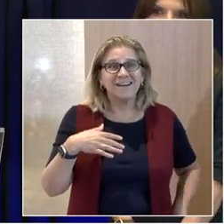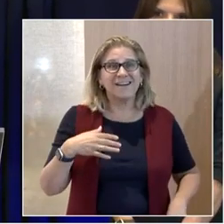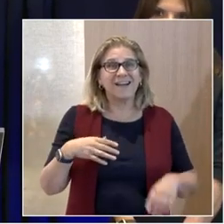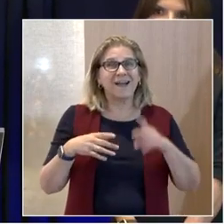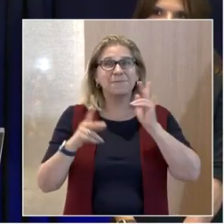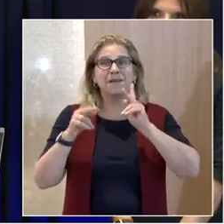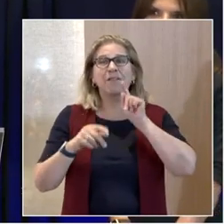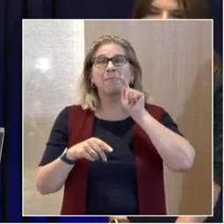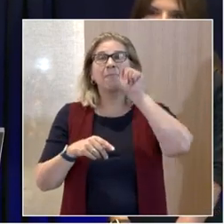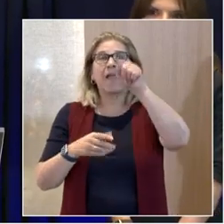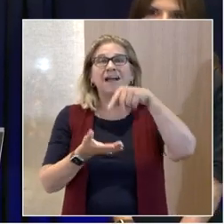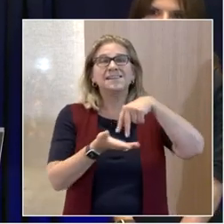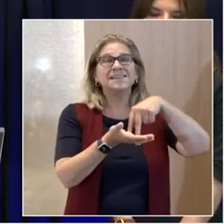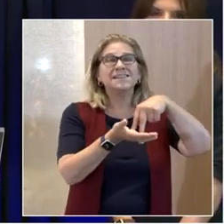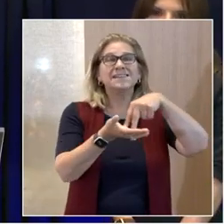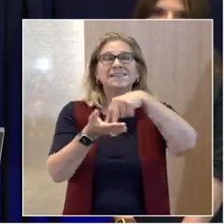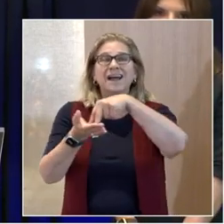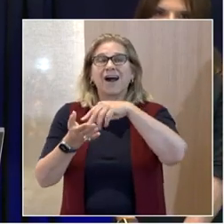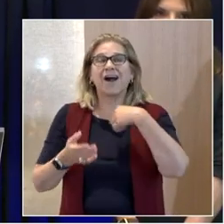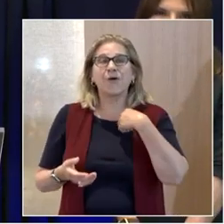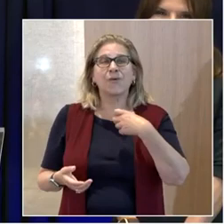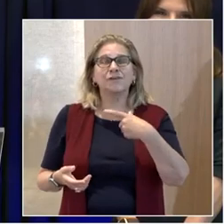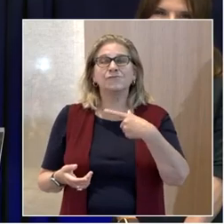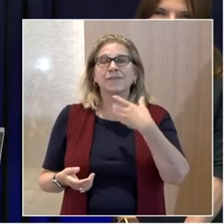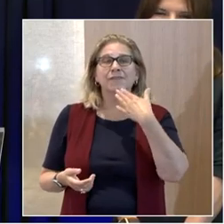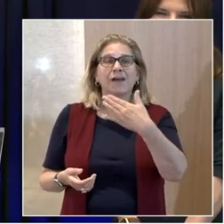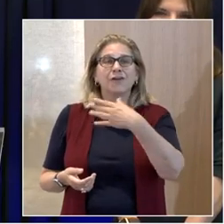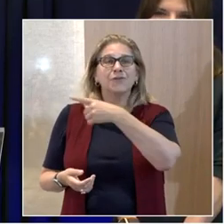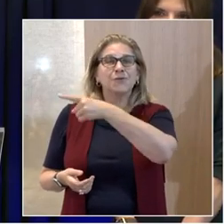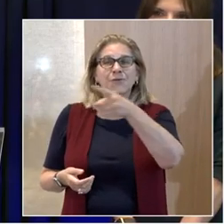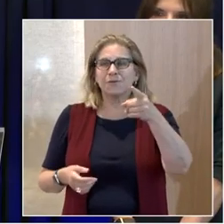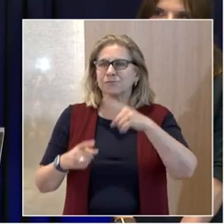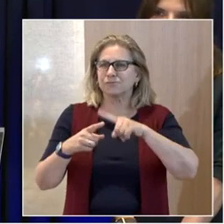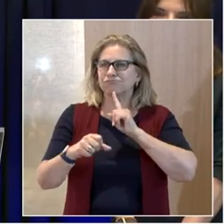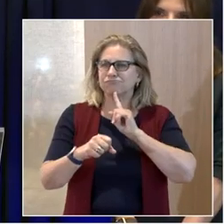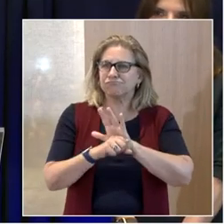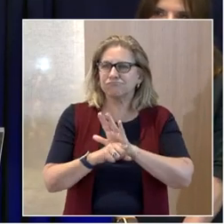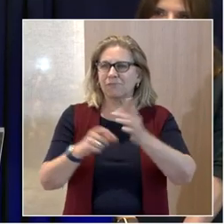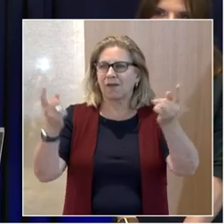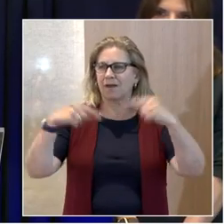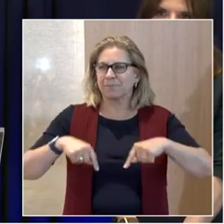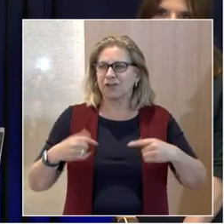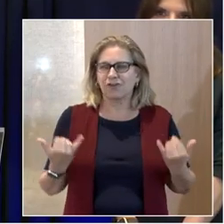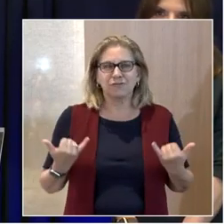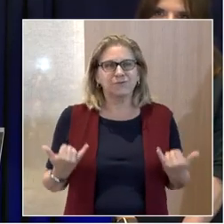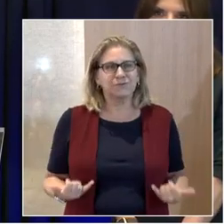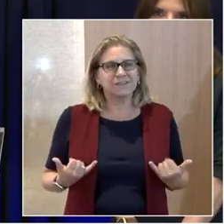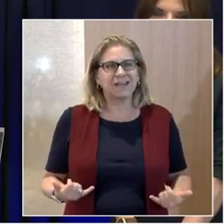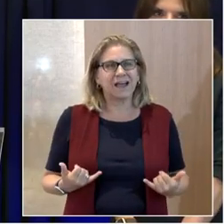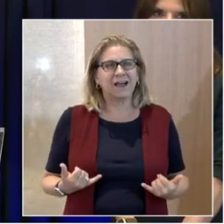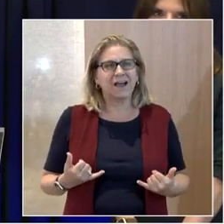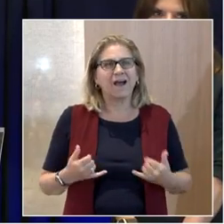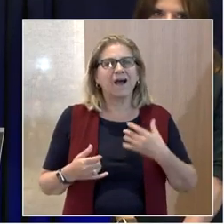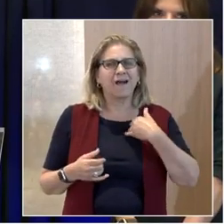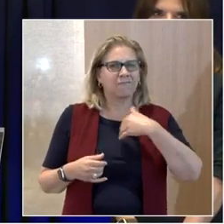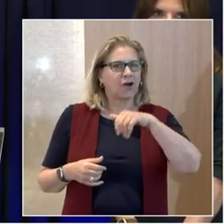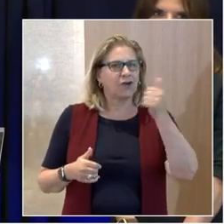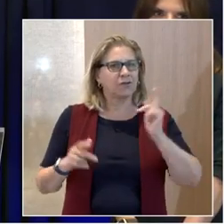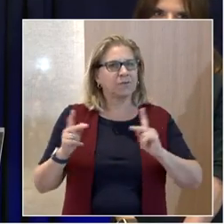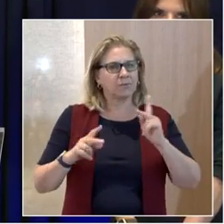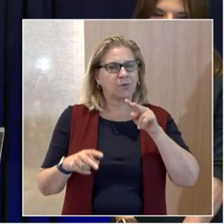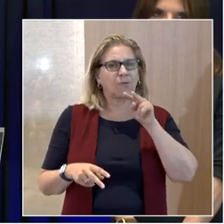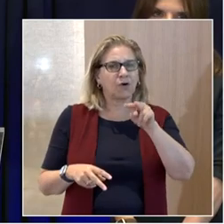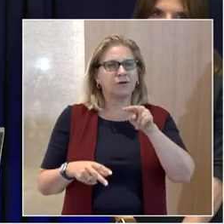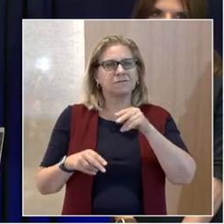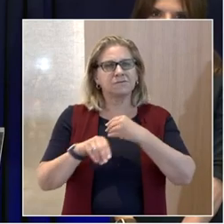all who are dedicated and passionate about being here in the room. We're also joined by countless others who are streaming live via the mayor's live